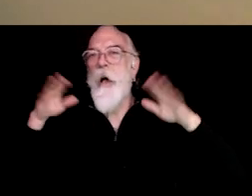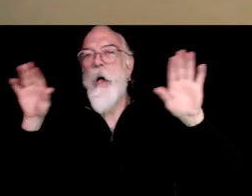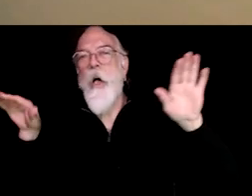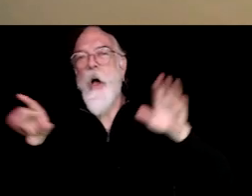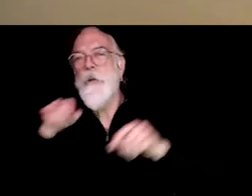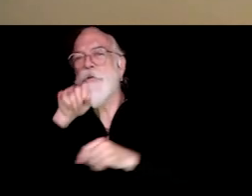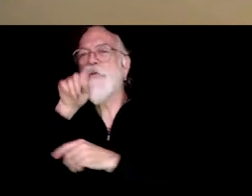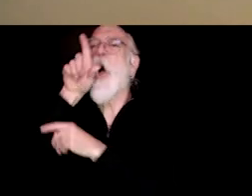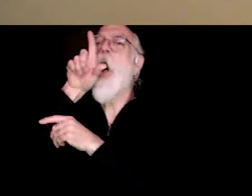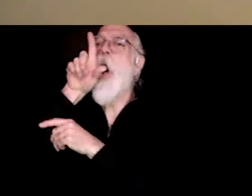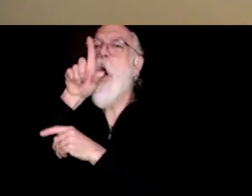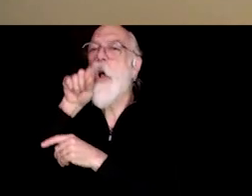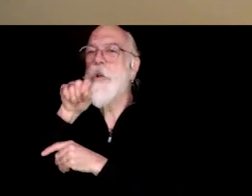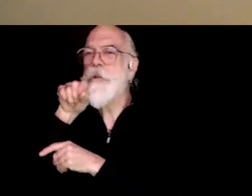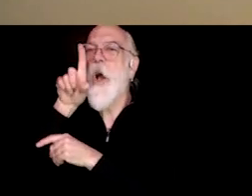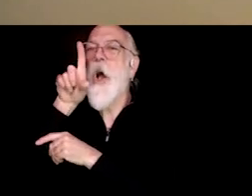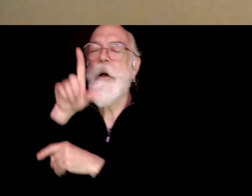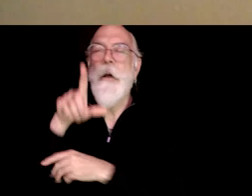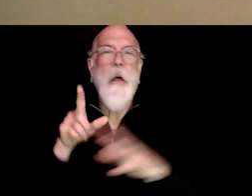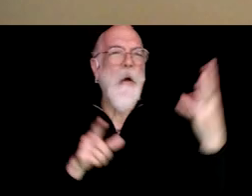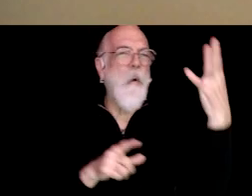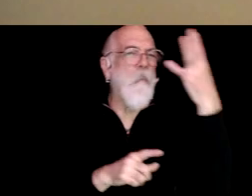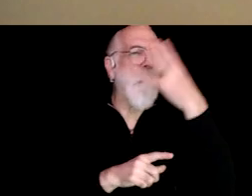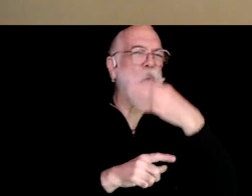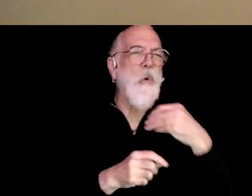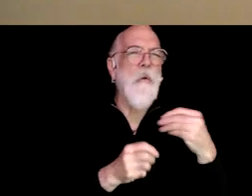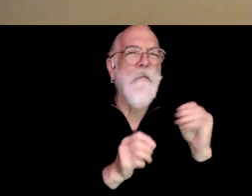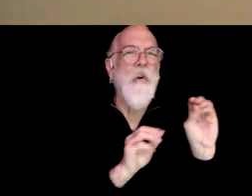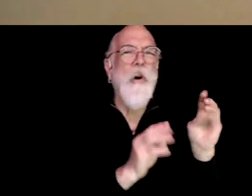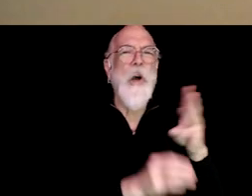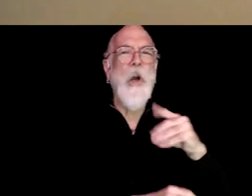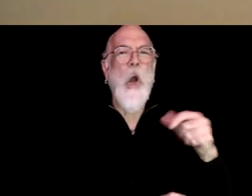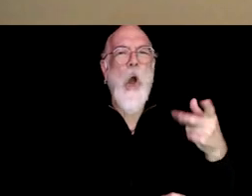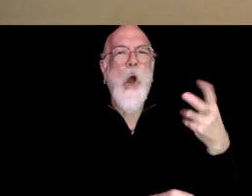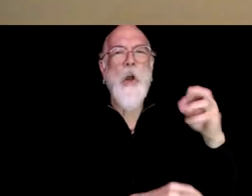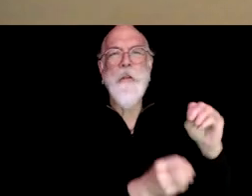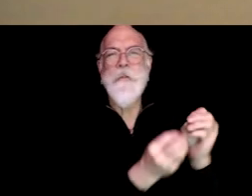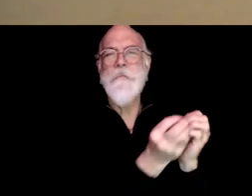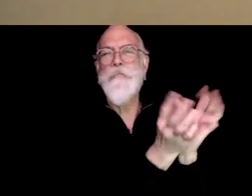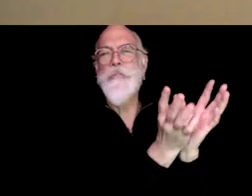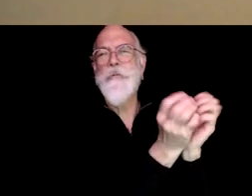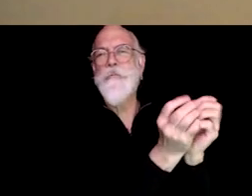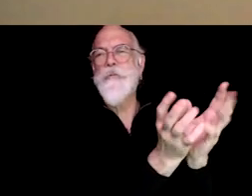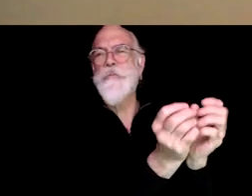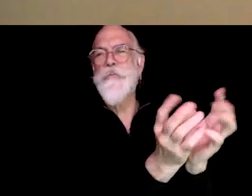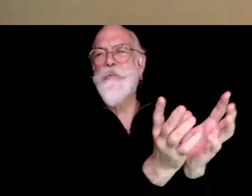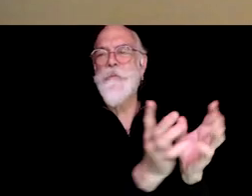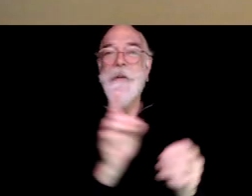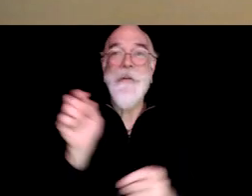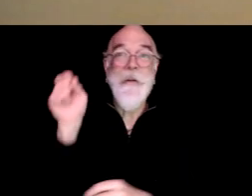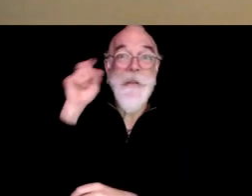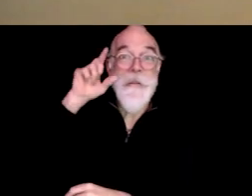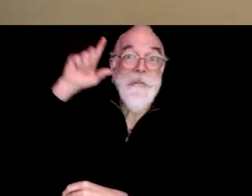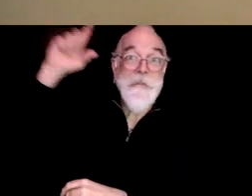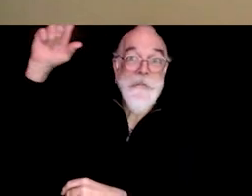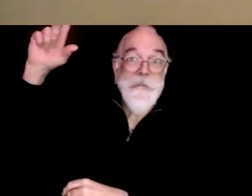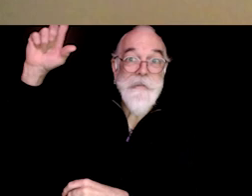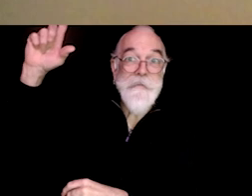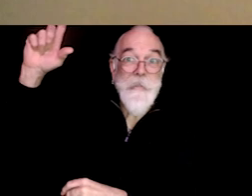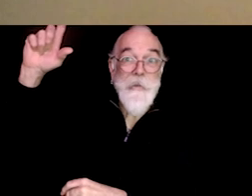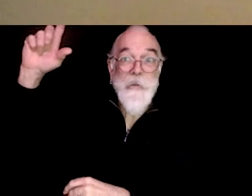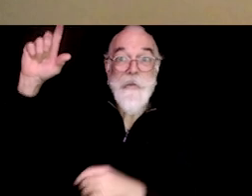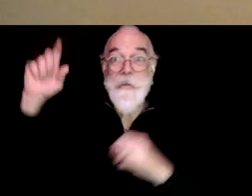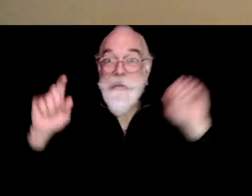the beautiful flowering gardens, the sun and moon and the herbs. He goes